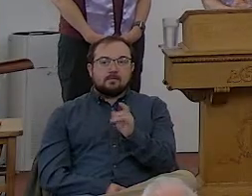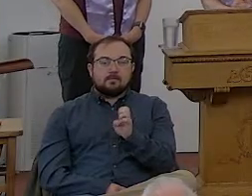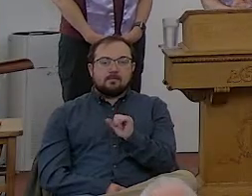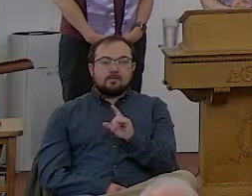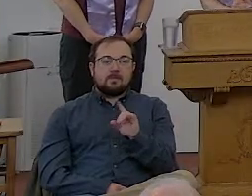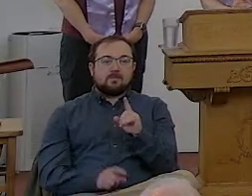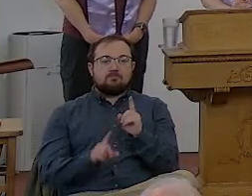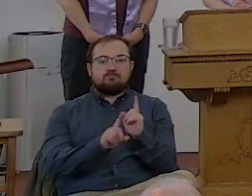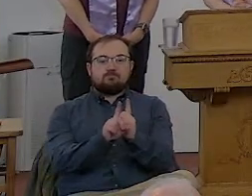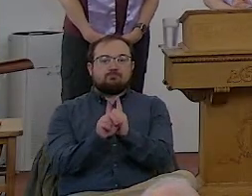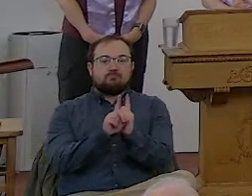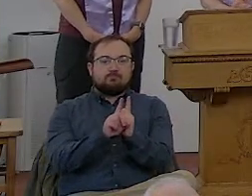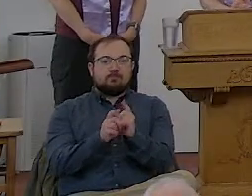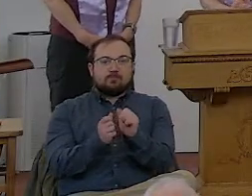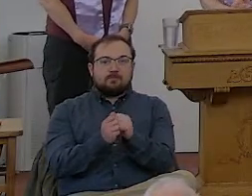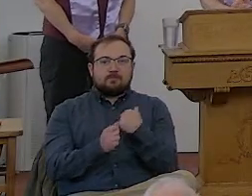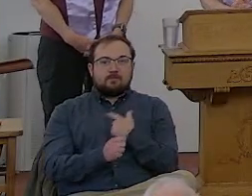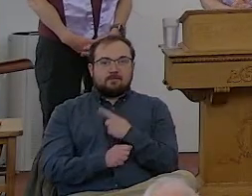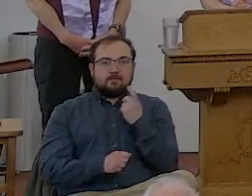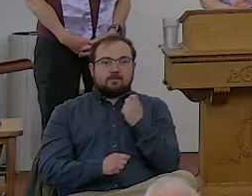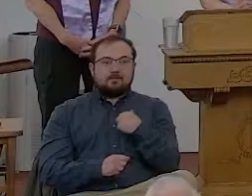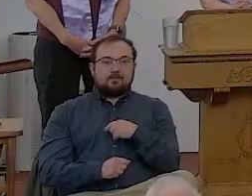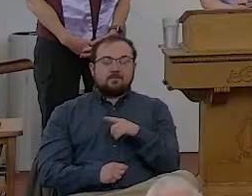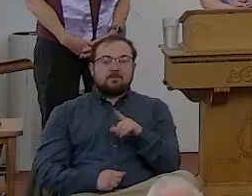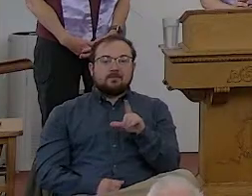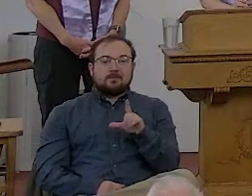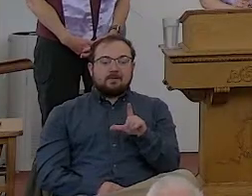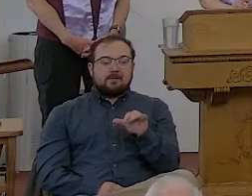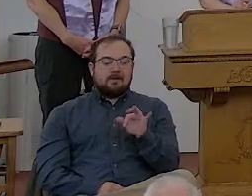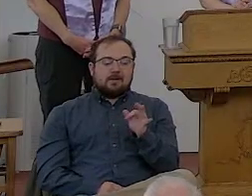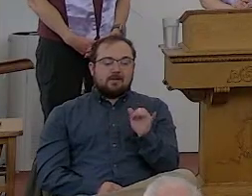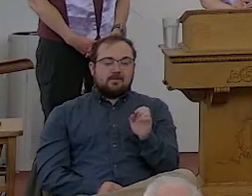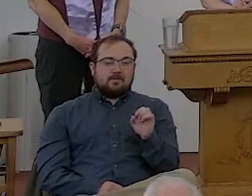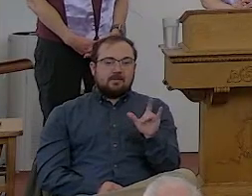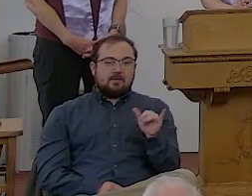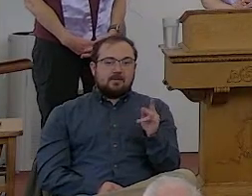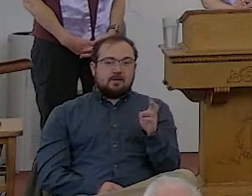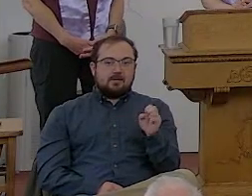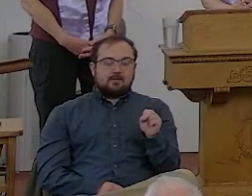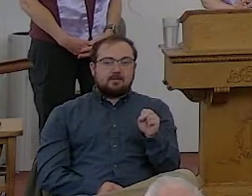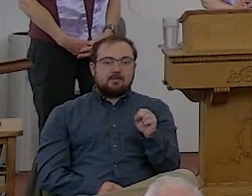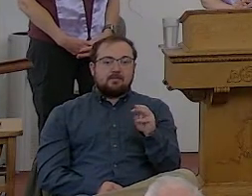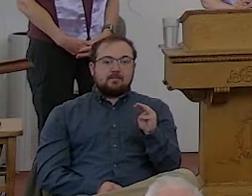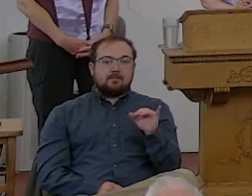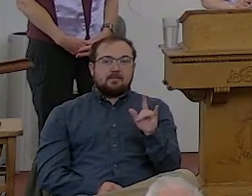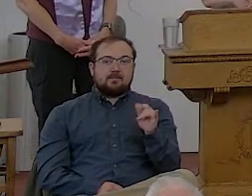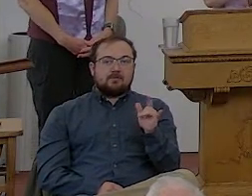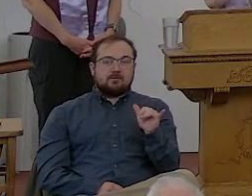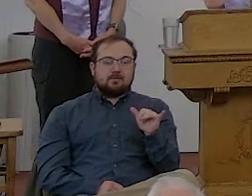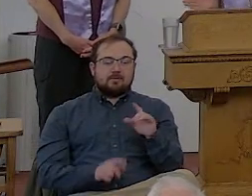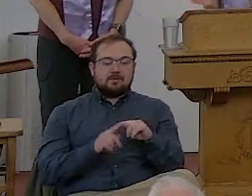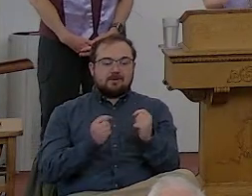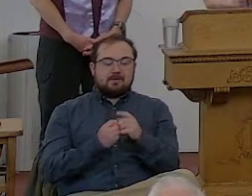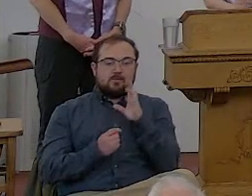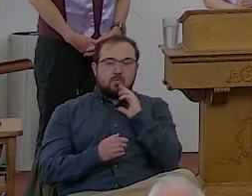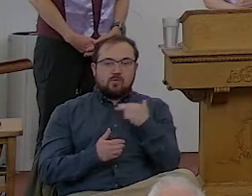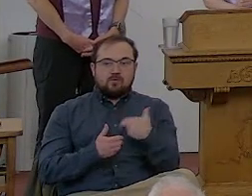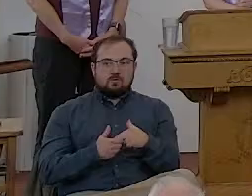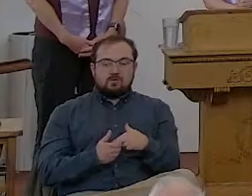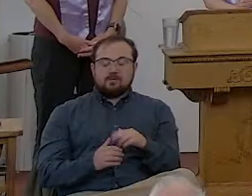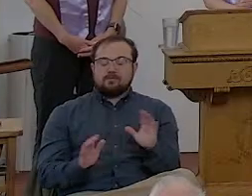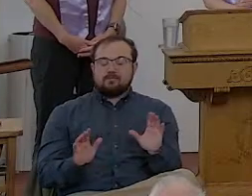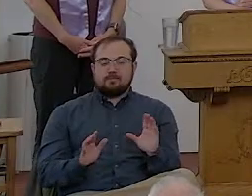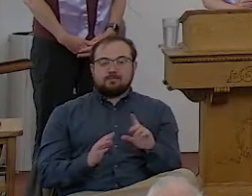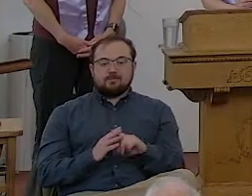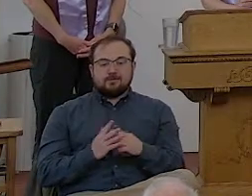she is joining us on the Lifelines Lay Ministry team. This morning, let me start that